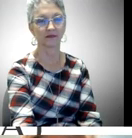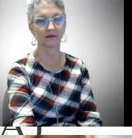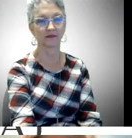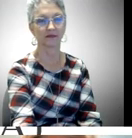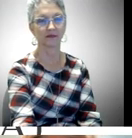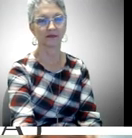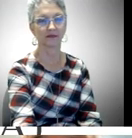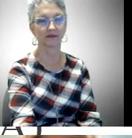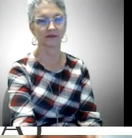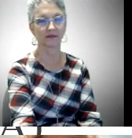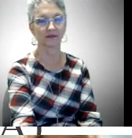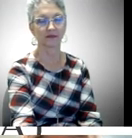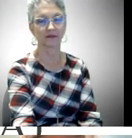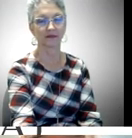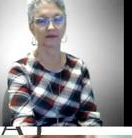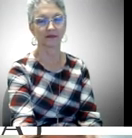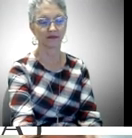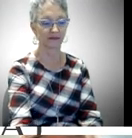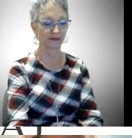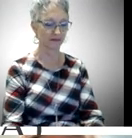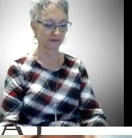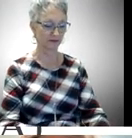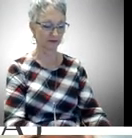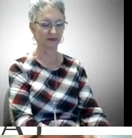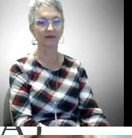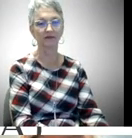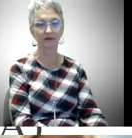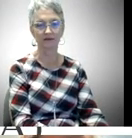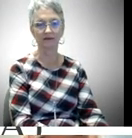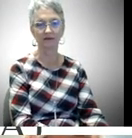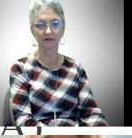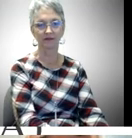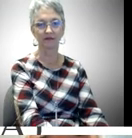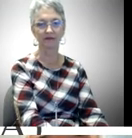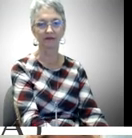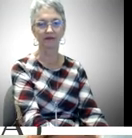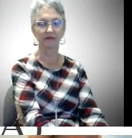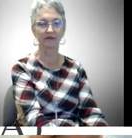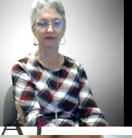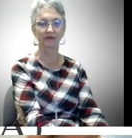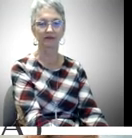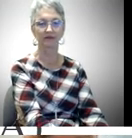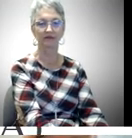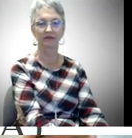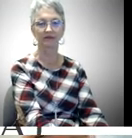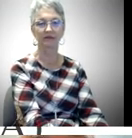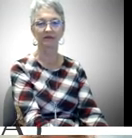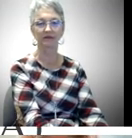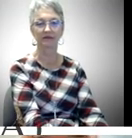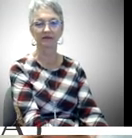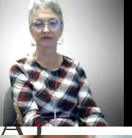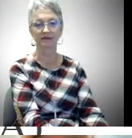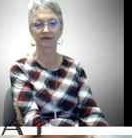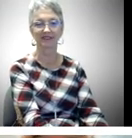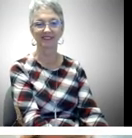on their behalf. But the bottom line is the guardian still has the authority. You know, one of the things that, and I'm not talking about it today, and if Randy